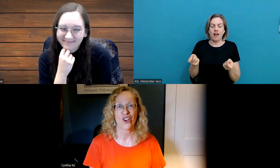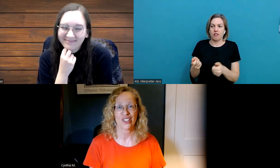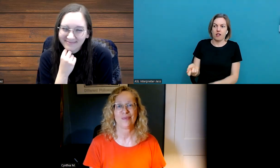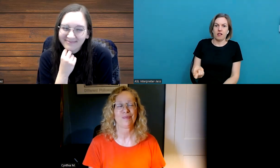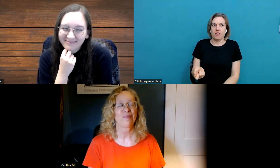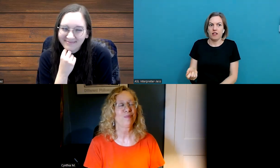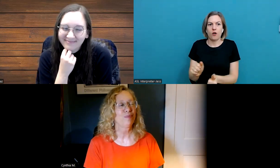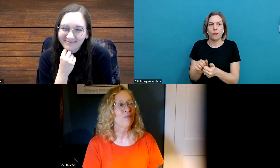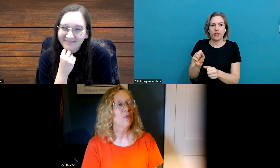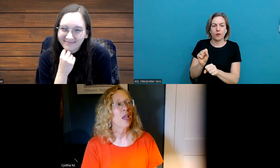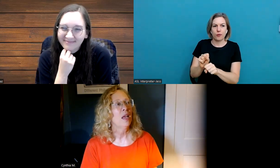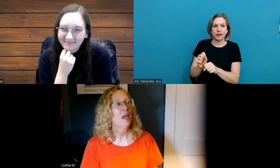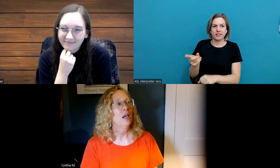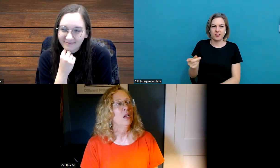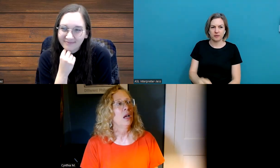working dog.